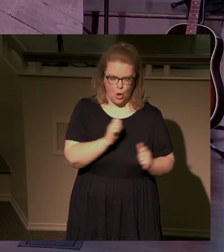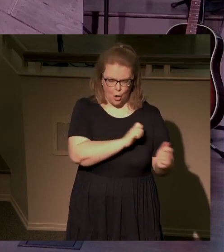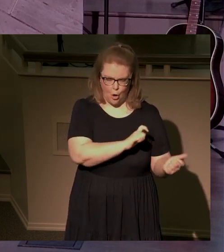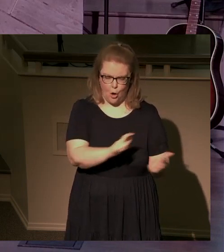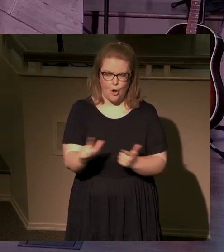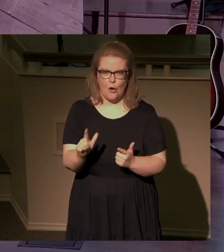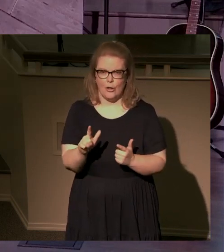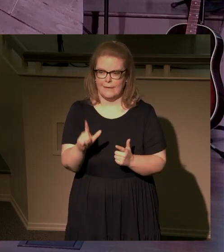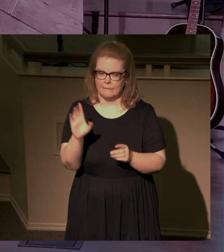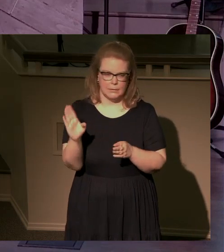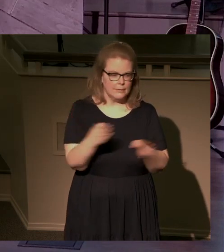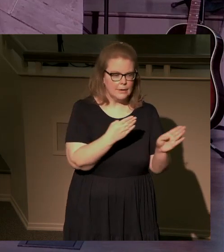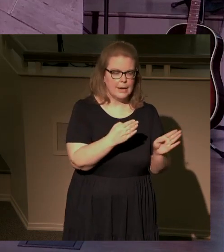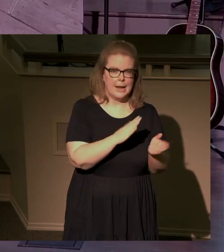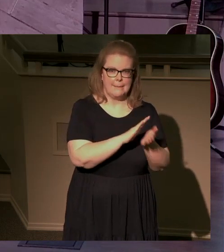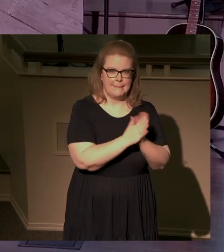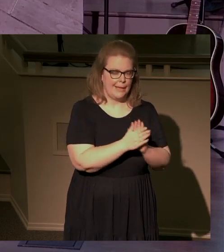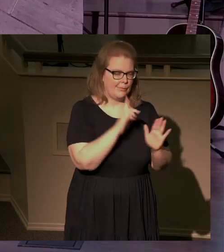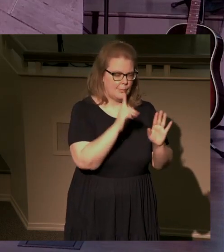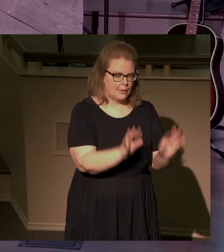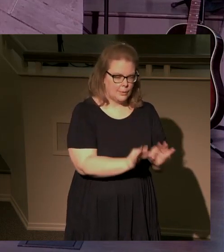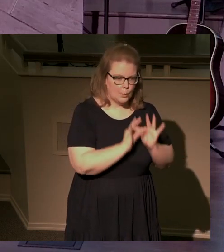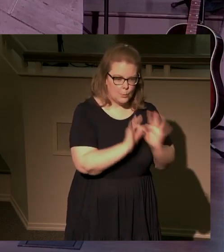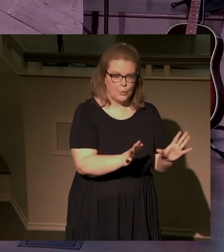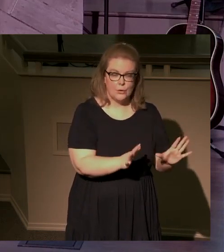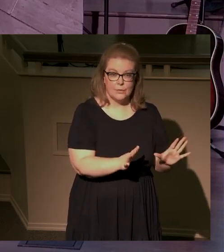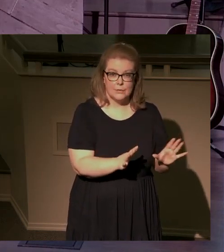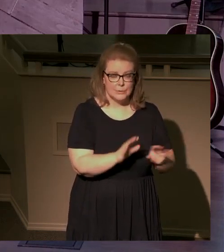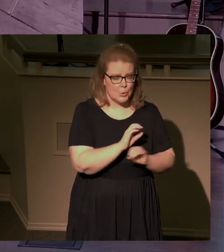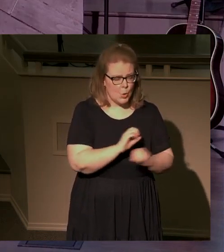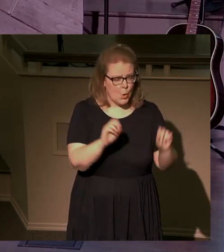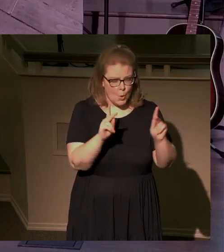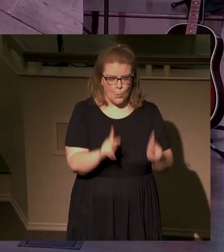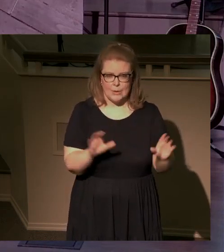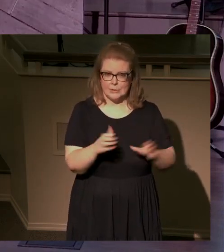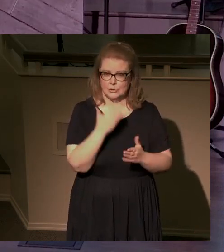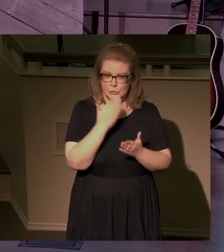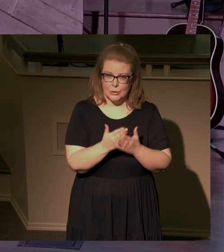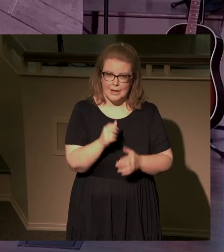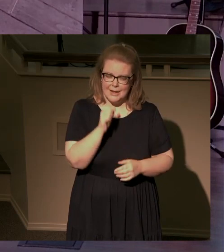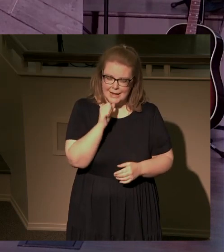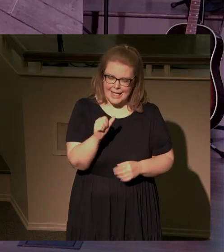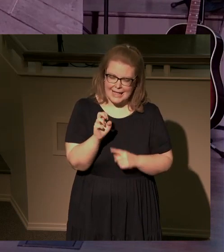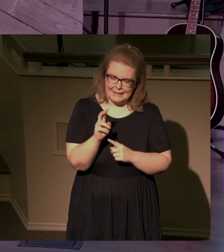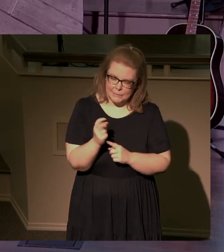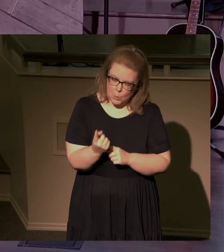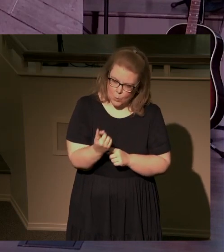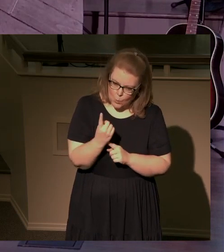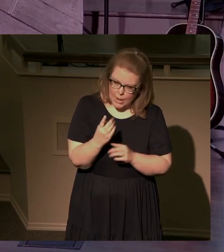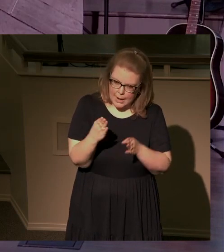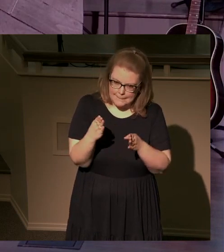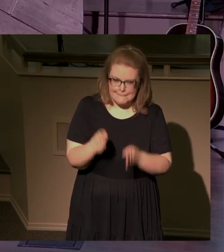aside, together they have become worthless. No one does good, not even one."